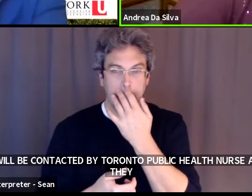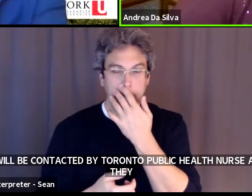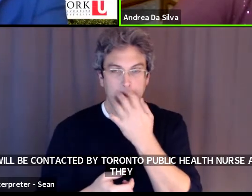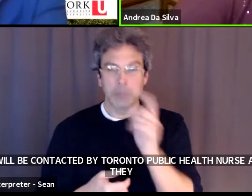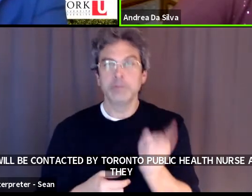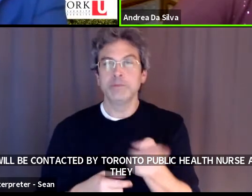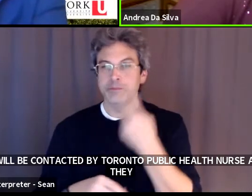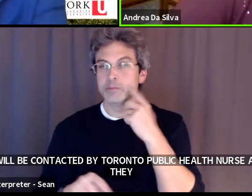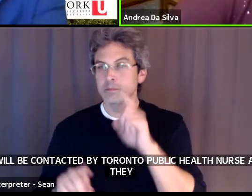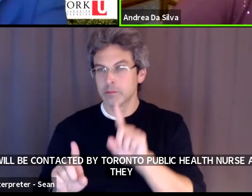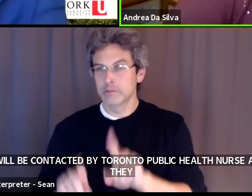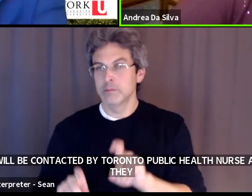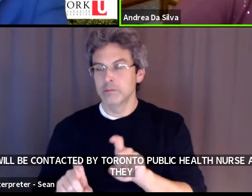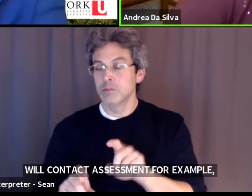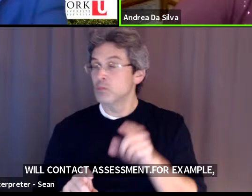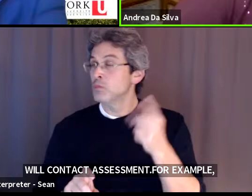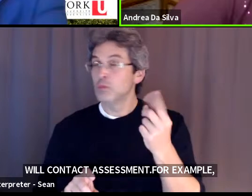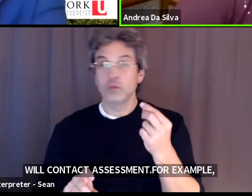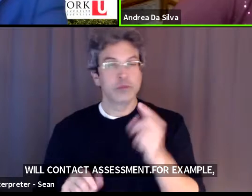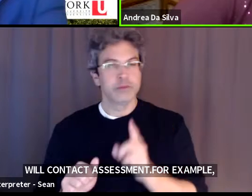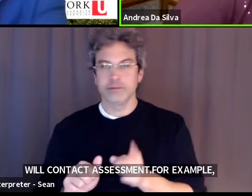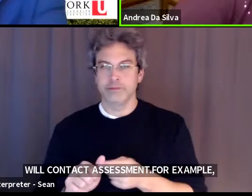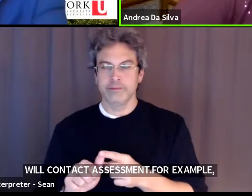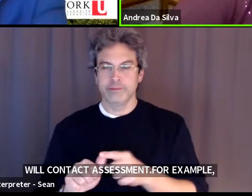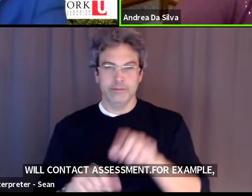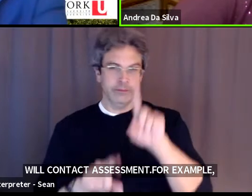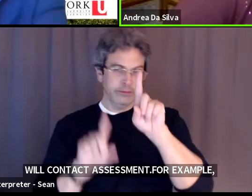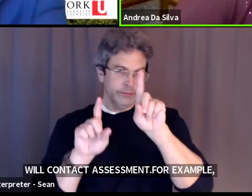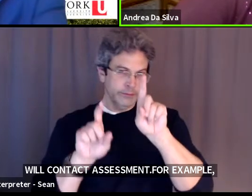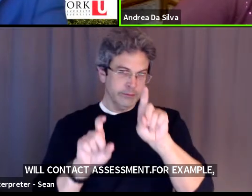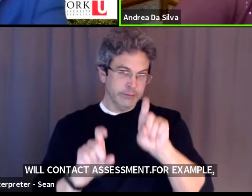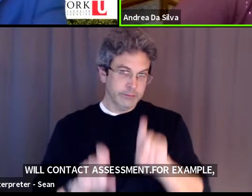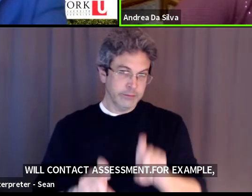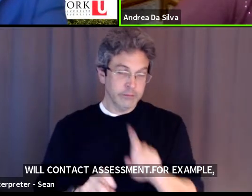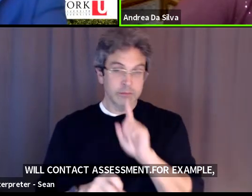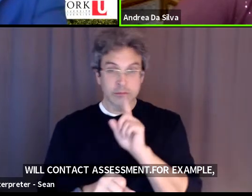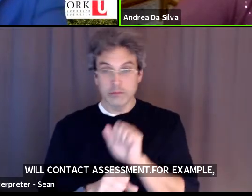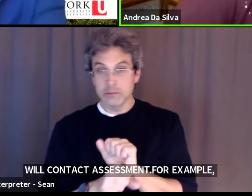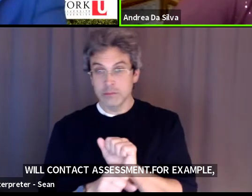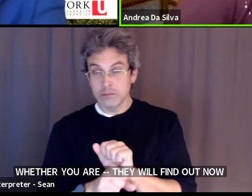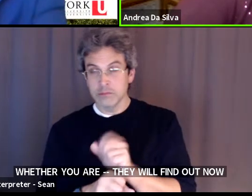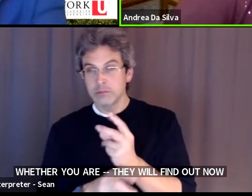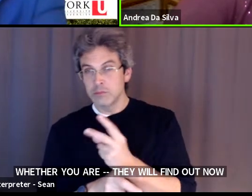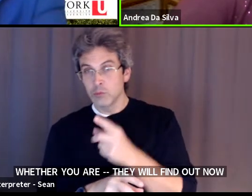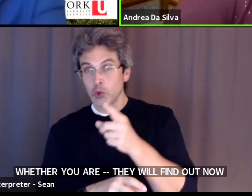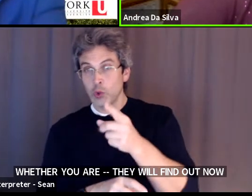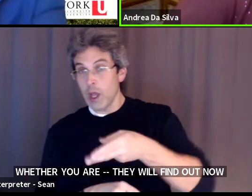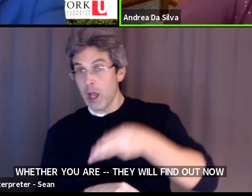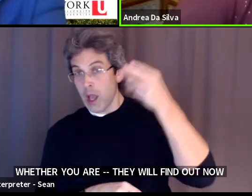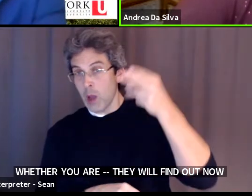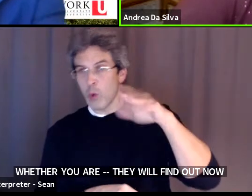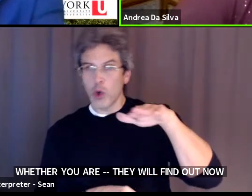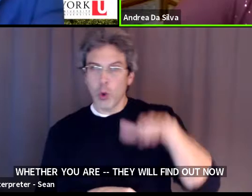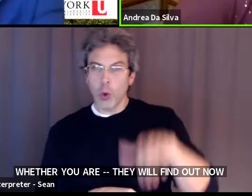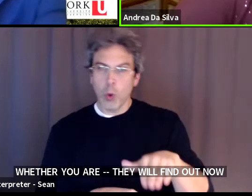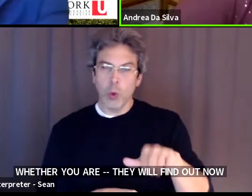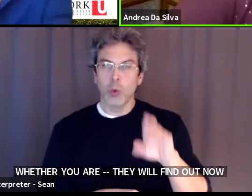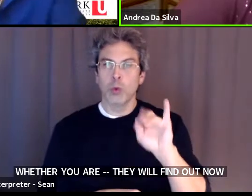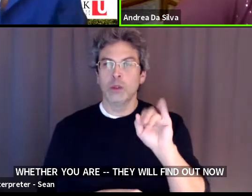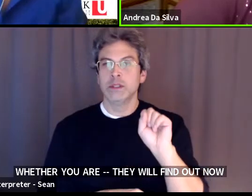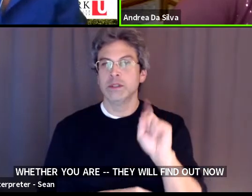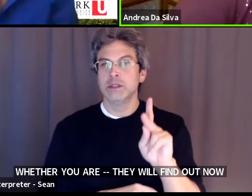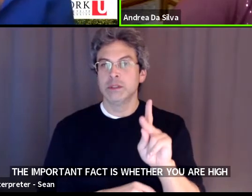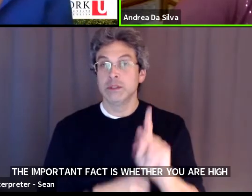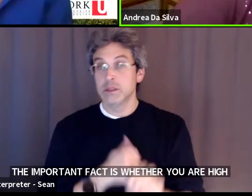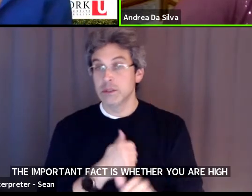they will find out, now the important fact is whether you are high or low risk. And based on that, they will provide